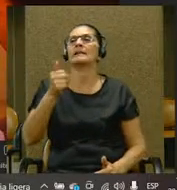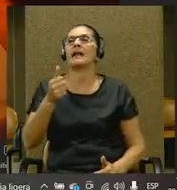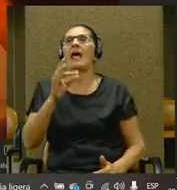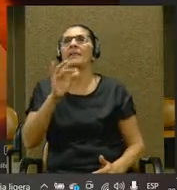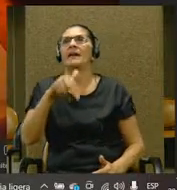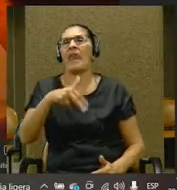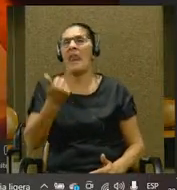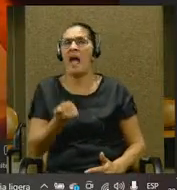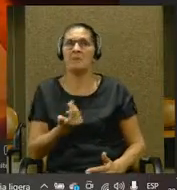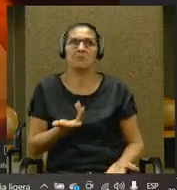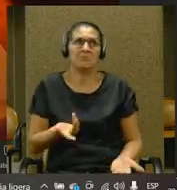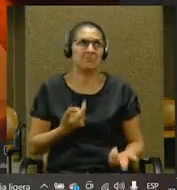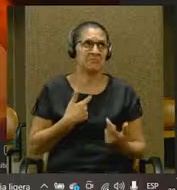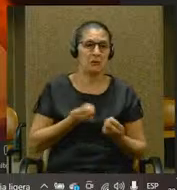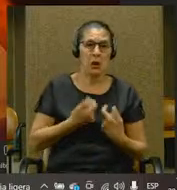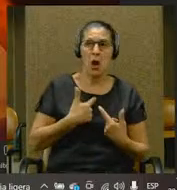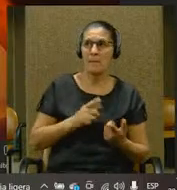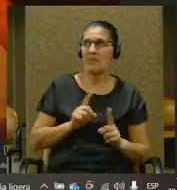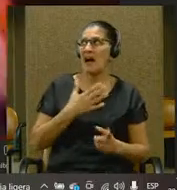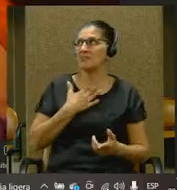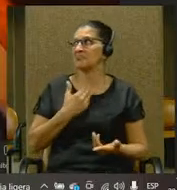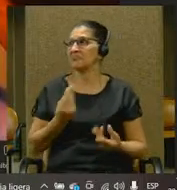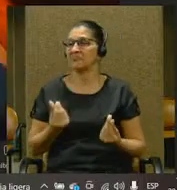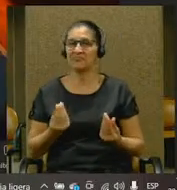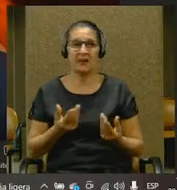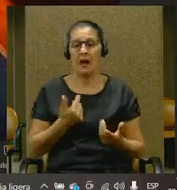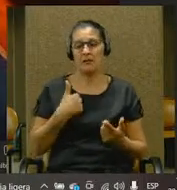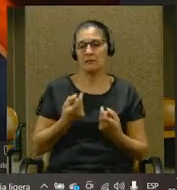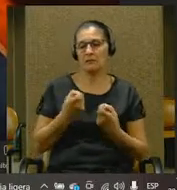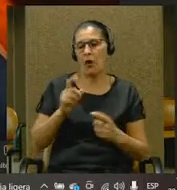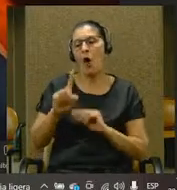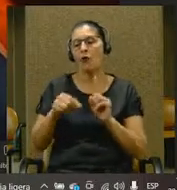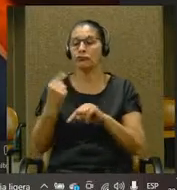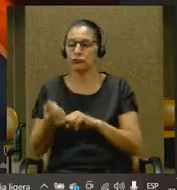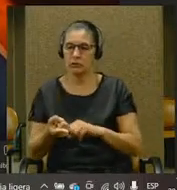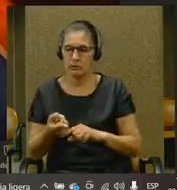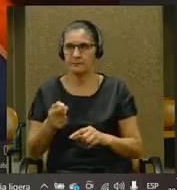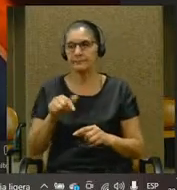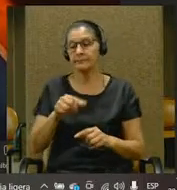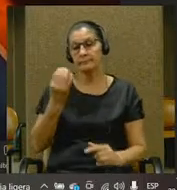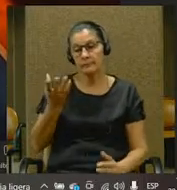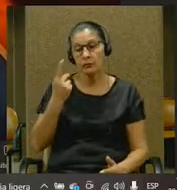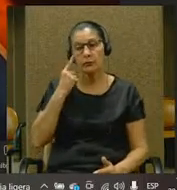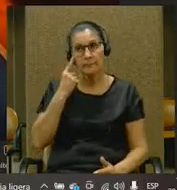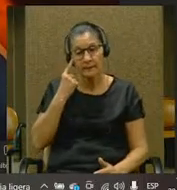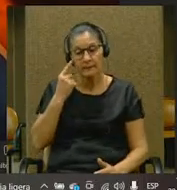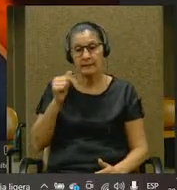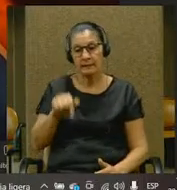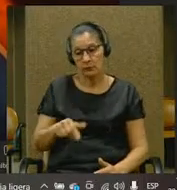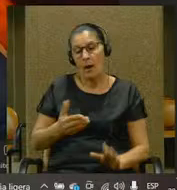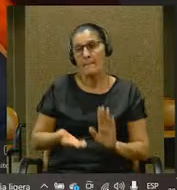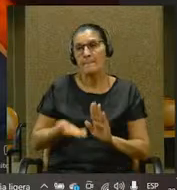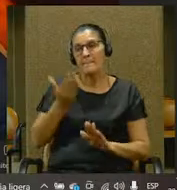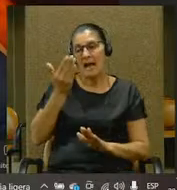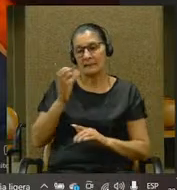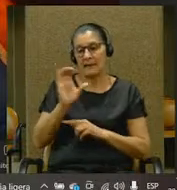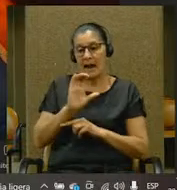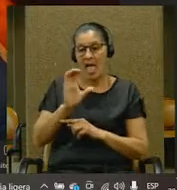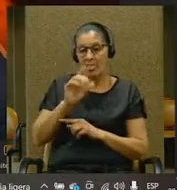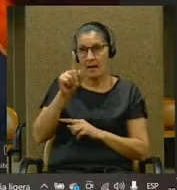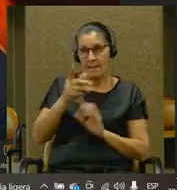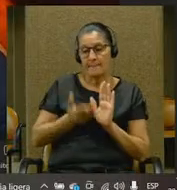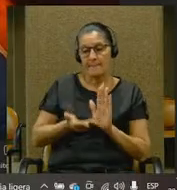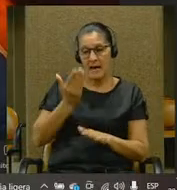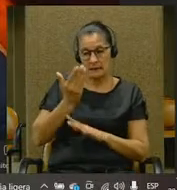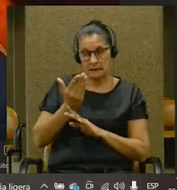of these other medications. And I also think you're seeing a lot more of this in Canada in terms of thinking about what